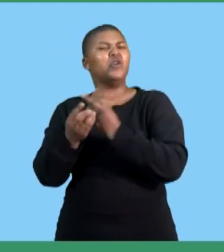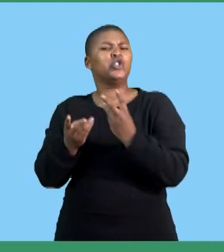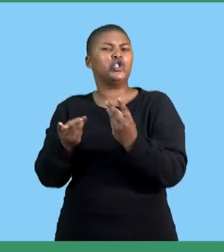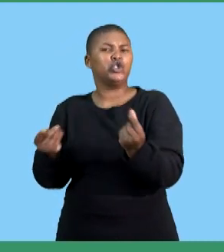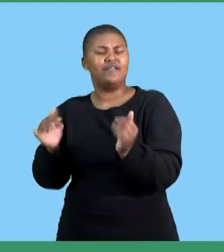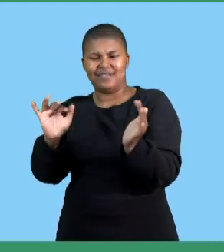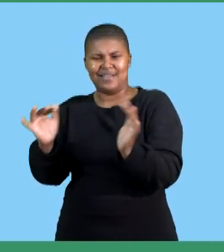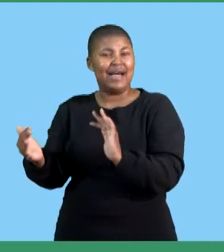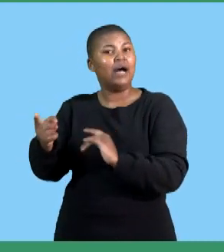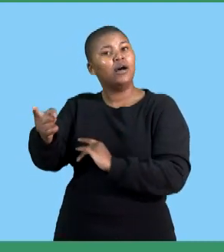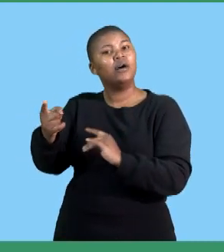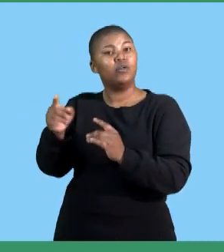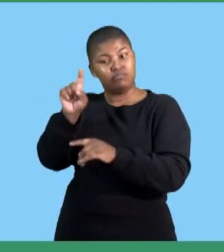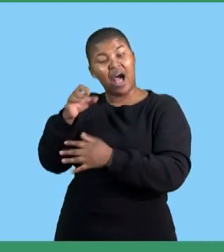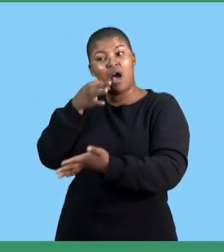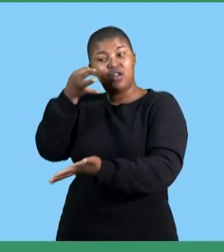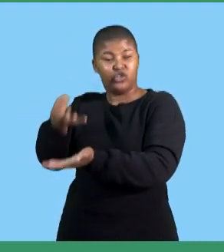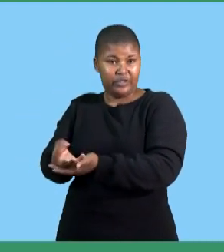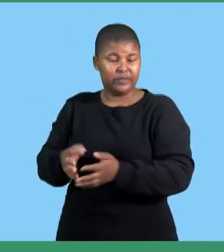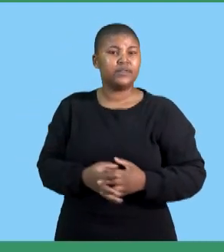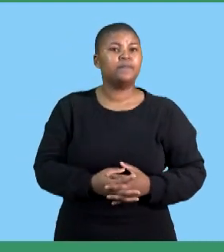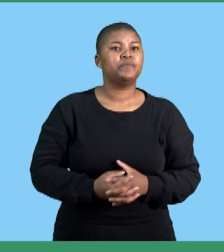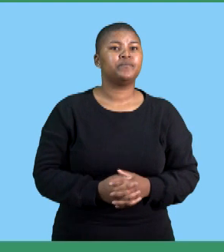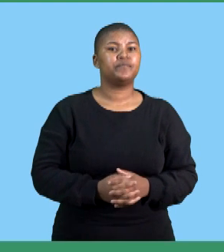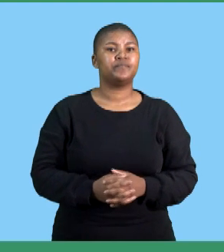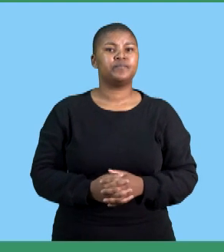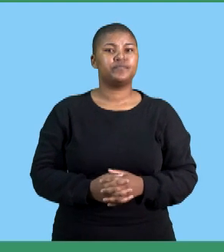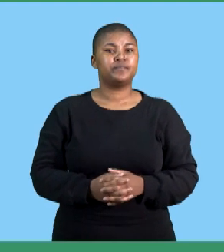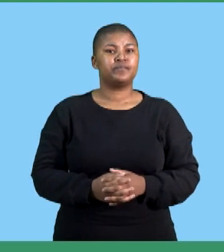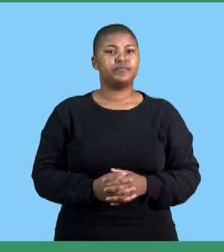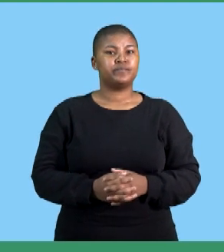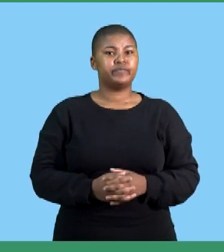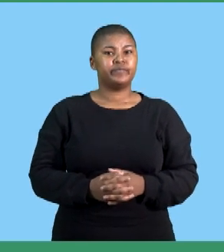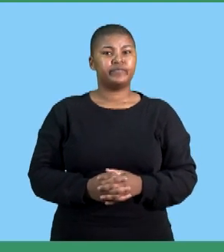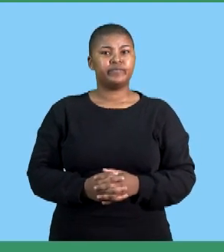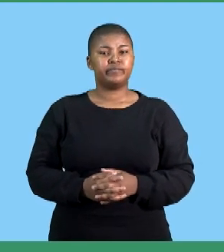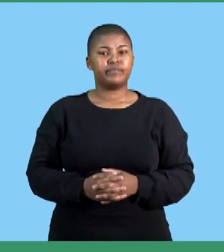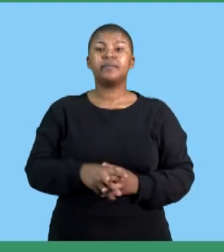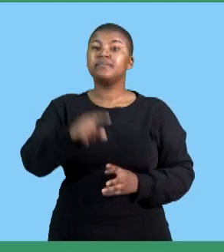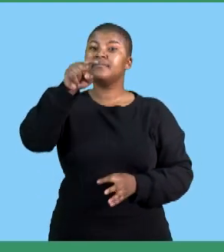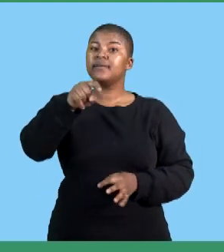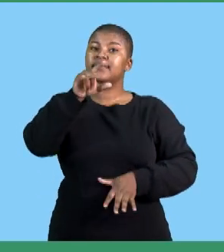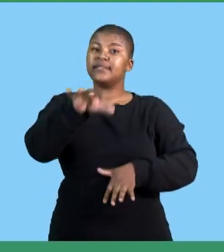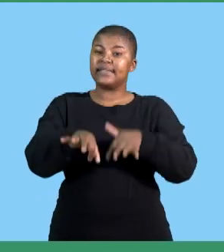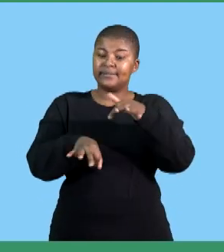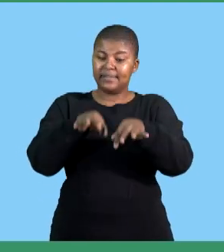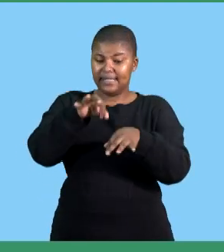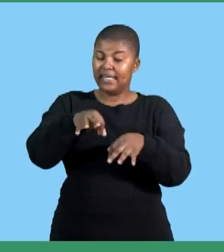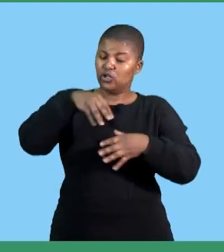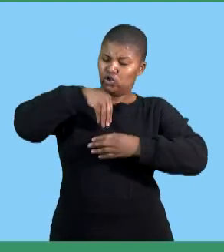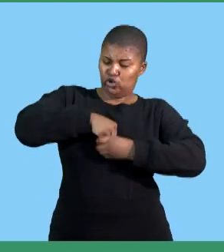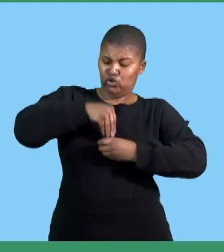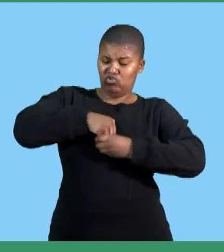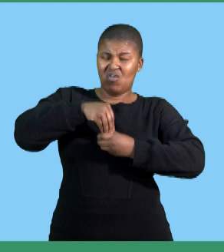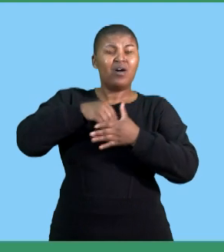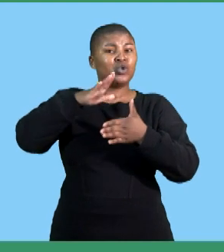when crisis happens, what is it that businesses need to do? You also need to outline the internal